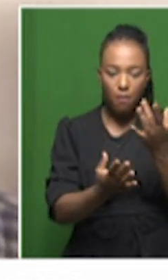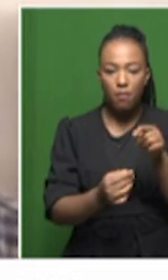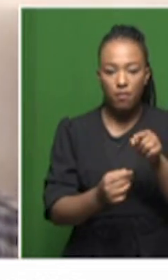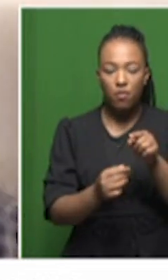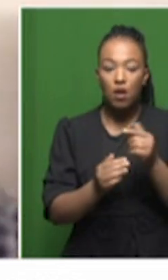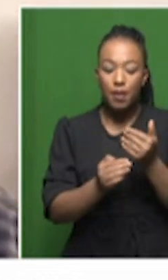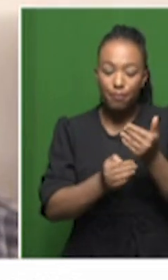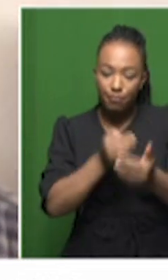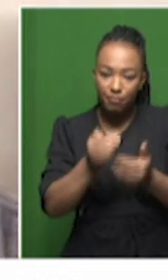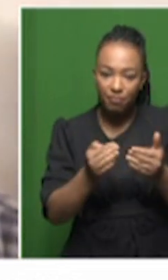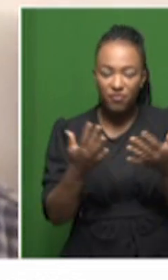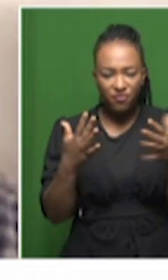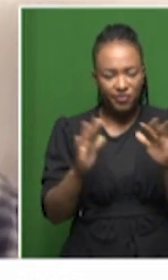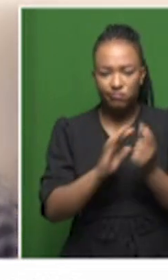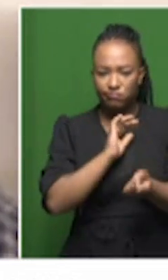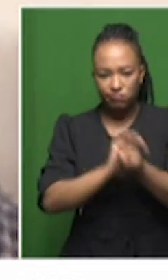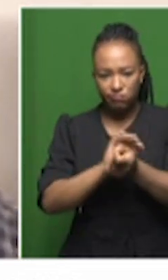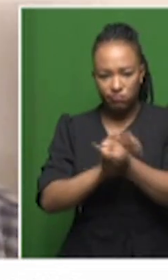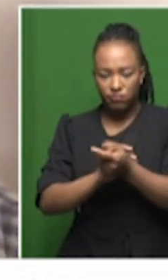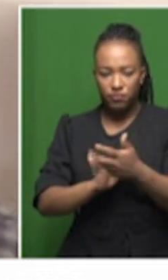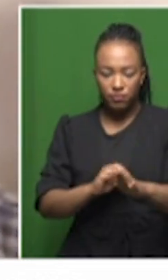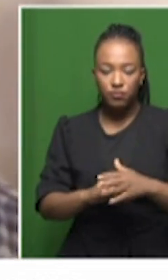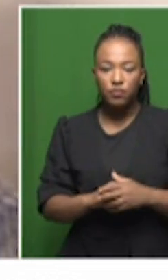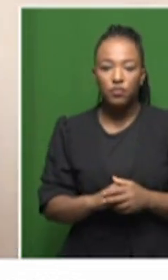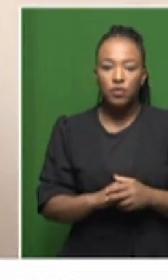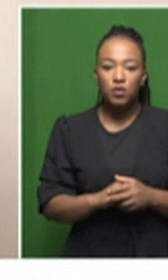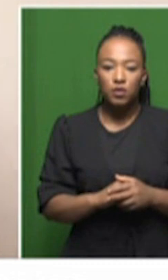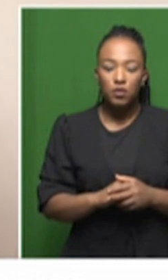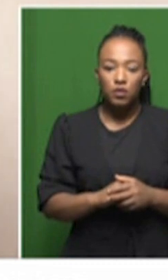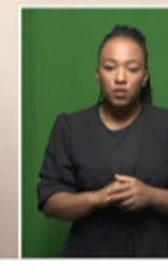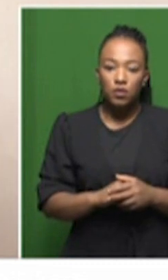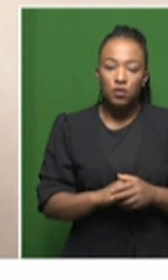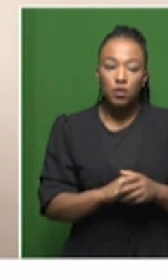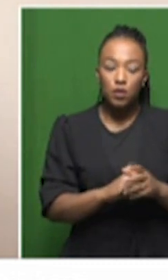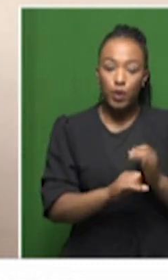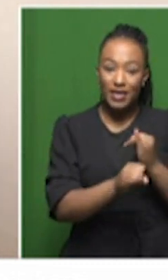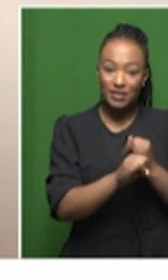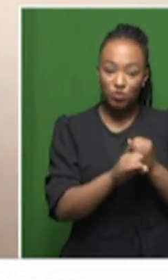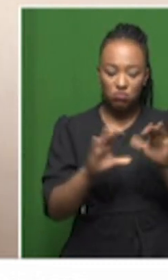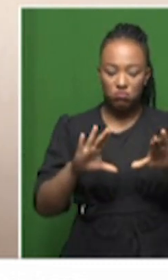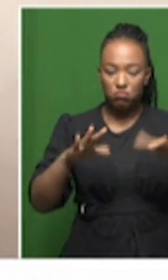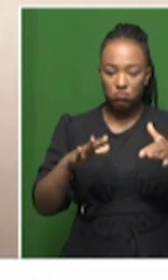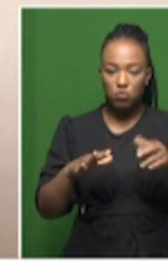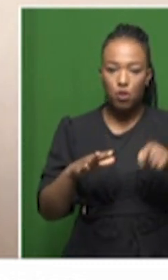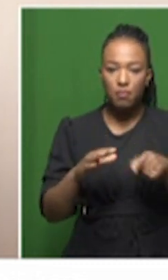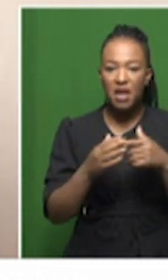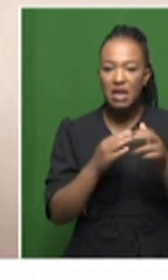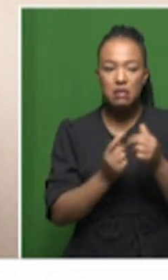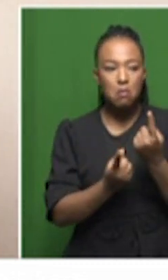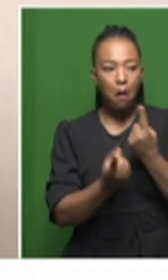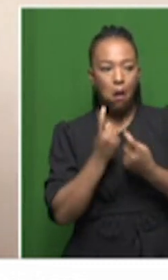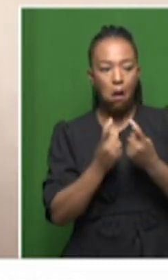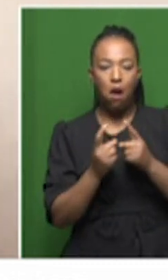those processes actually has happened, and the institution, understanding that we might need to respond to questions